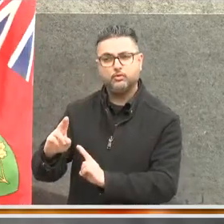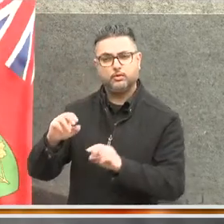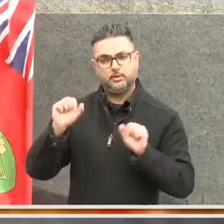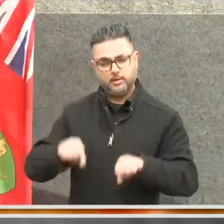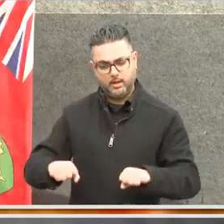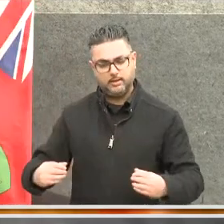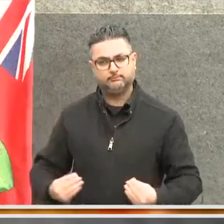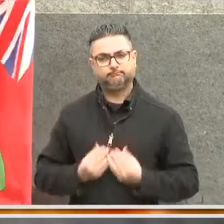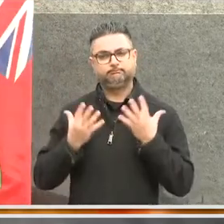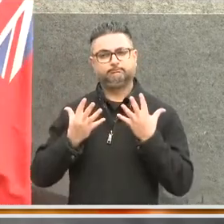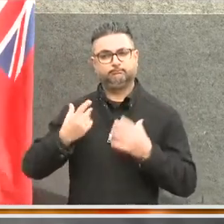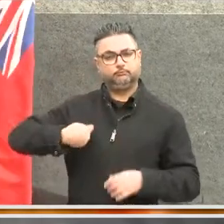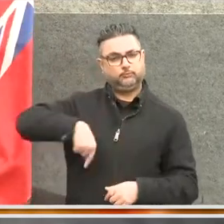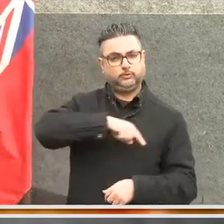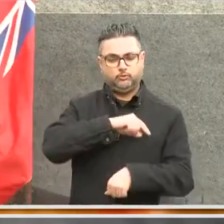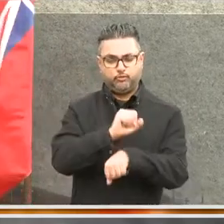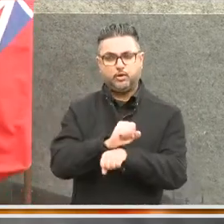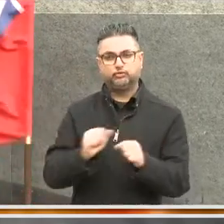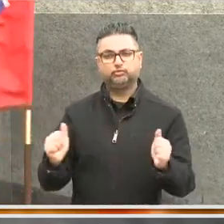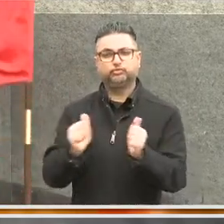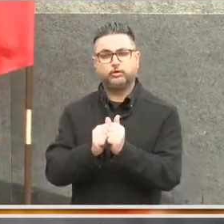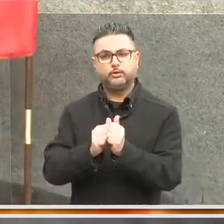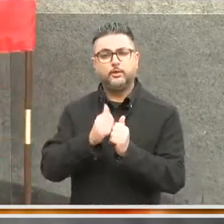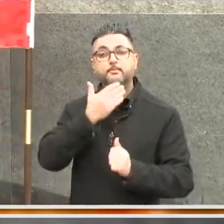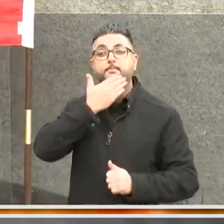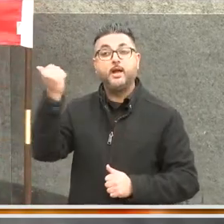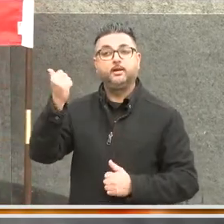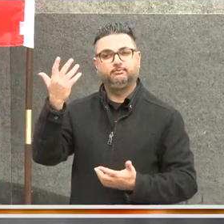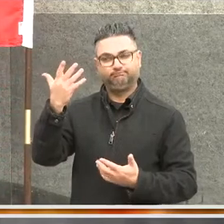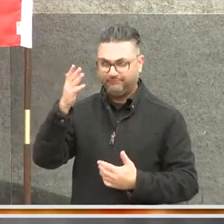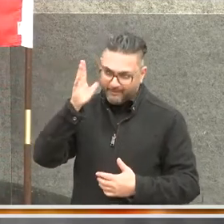better future. Amen.